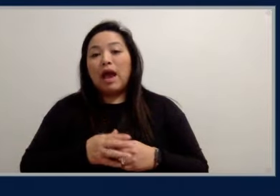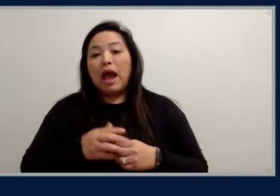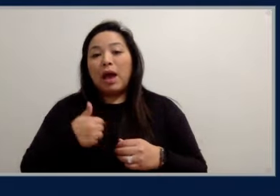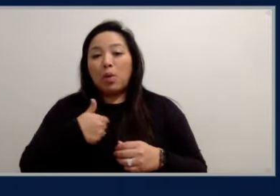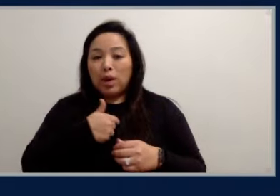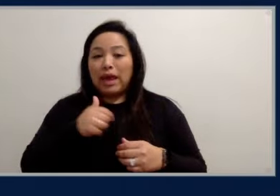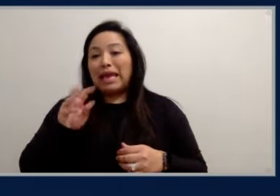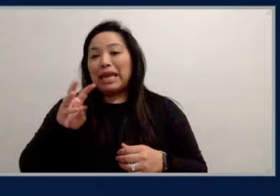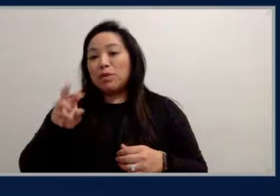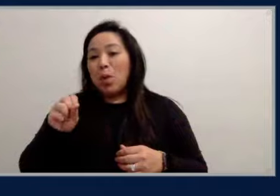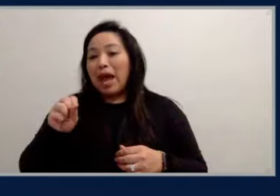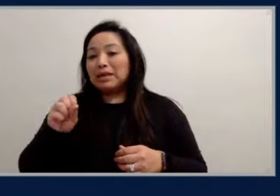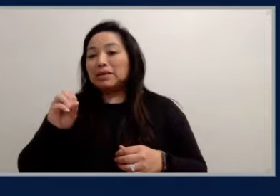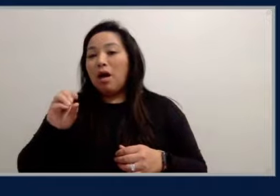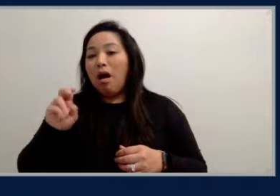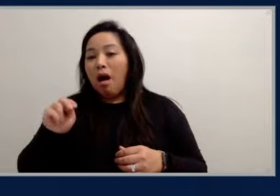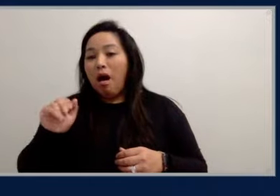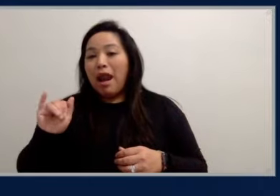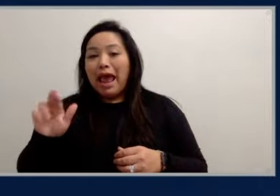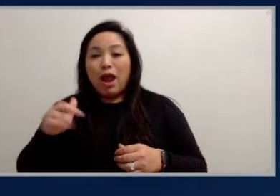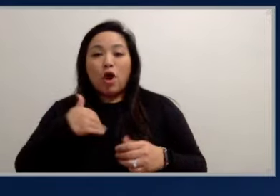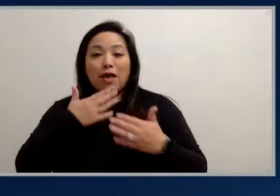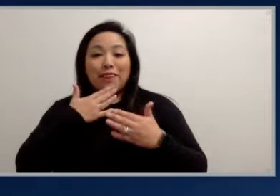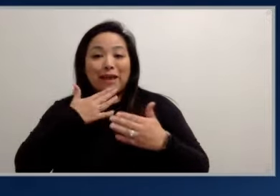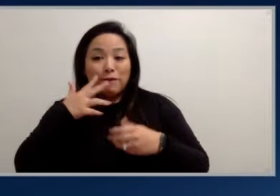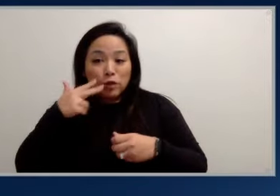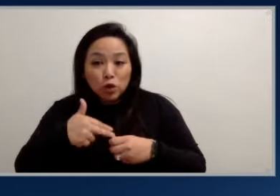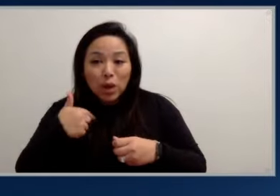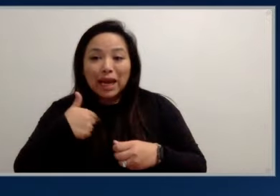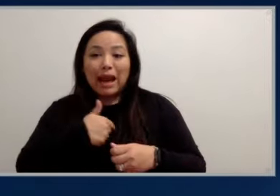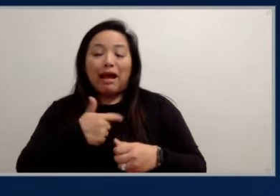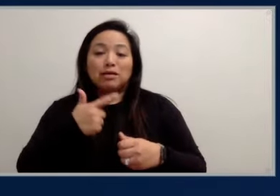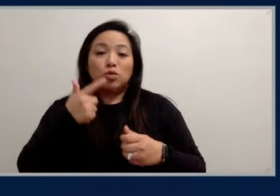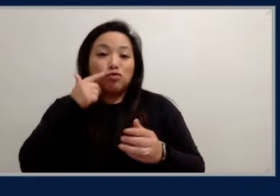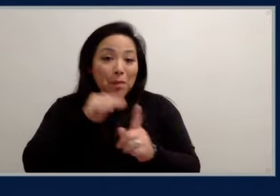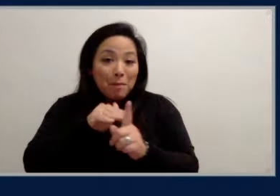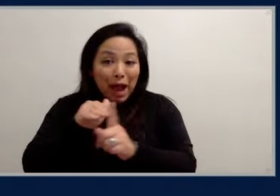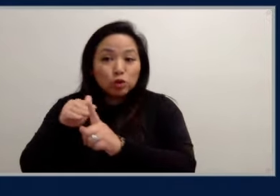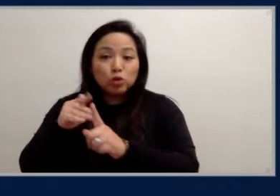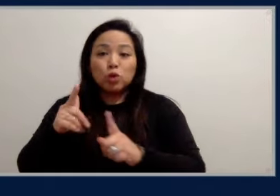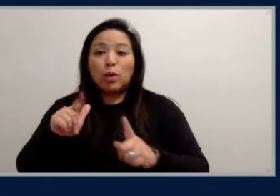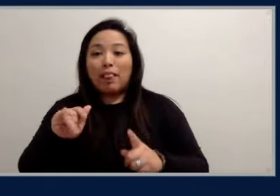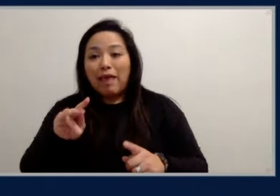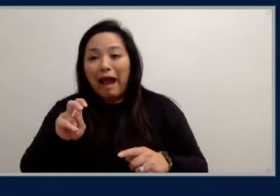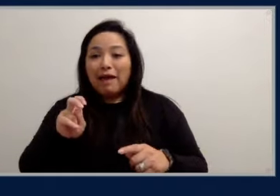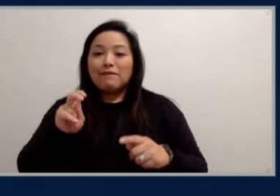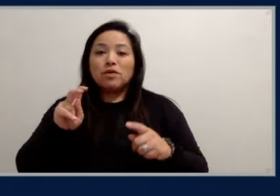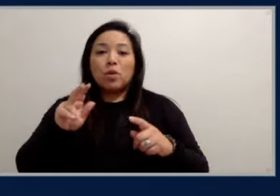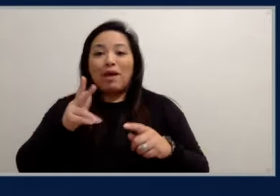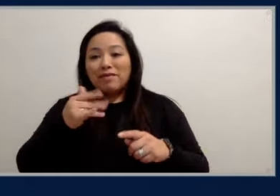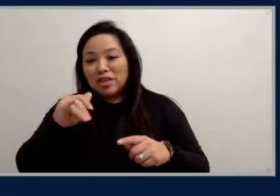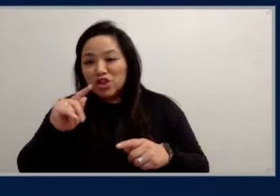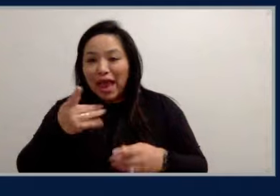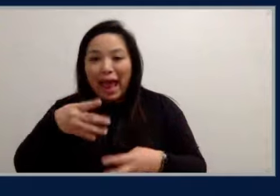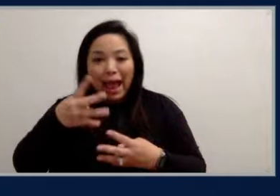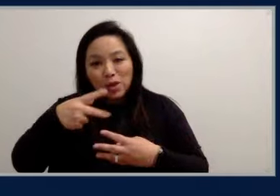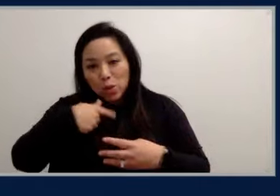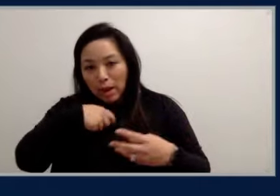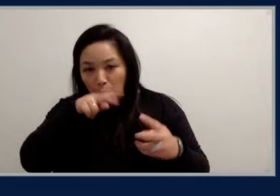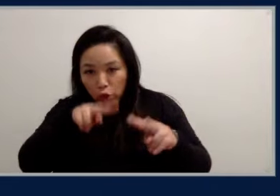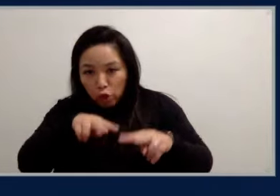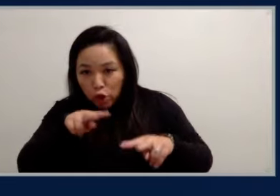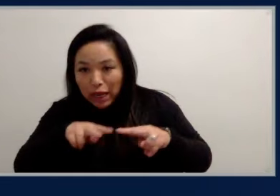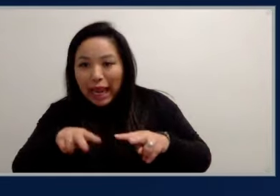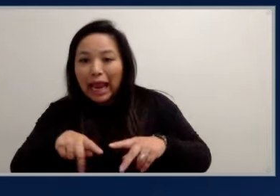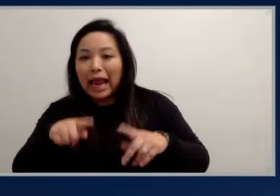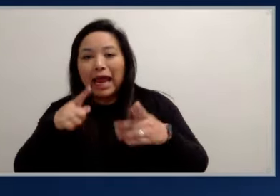you for joining us. I want to remind everybody we're live. We got chat pulled up. I'm looking at it right now. You can tell I'm looking at it. I'm